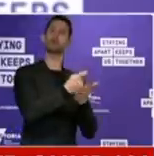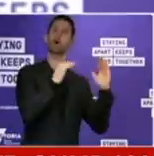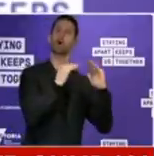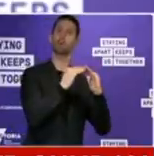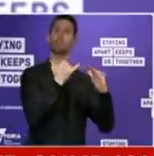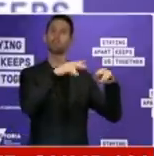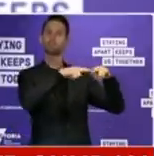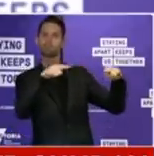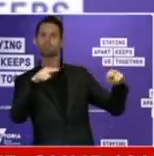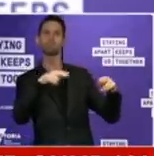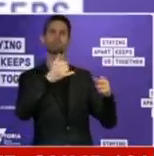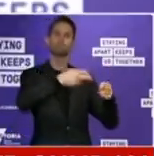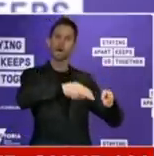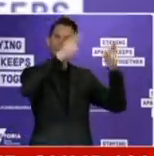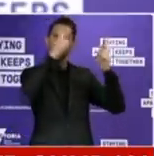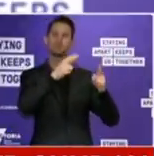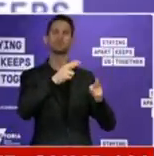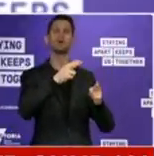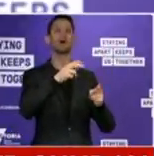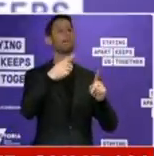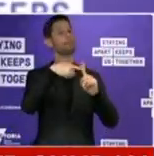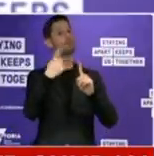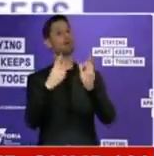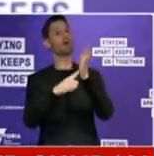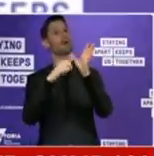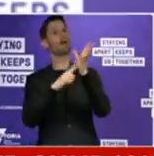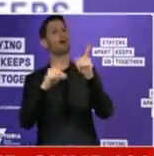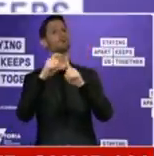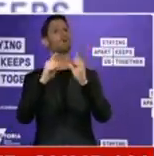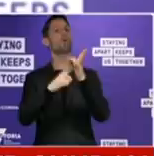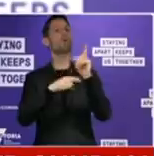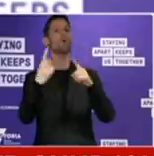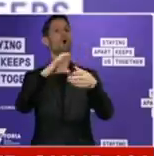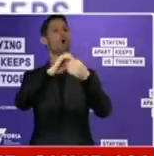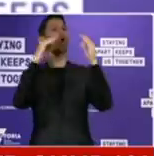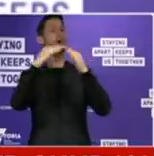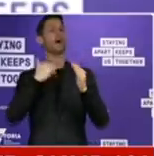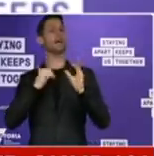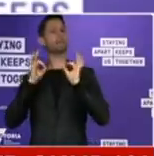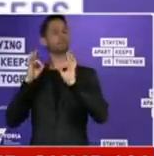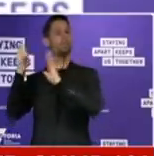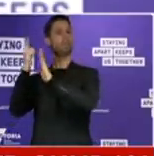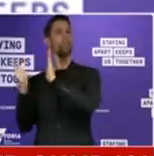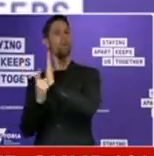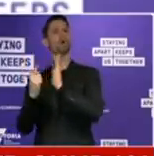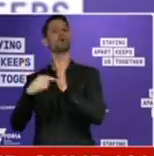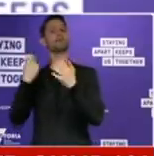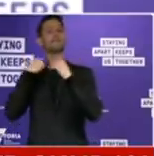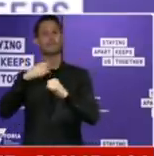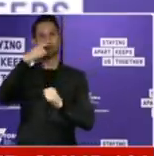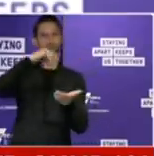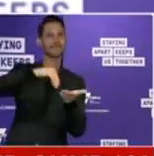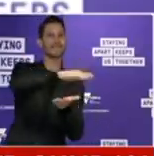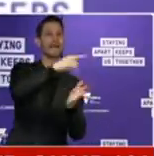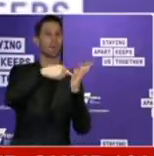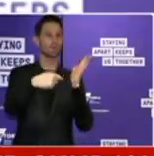landlords by extending the eviction and rental moratorium until the 28th of March 2021. Now,